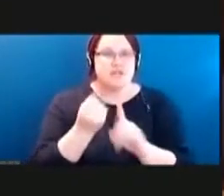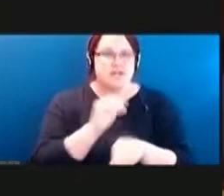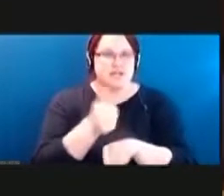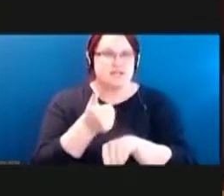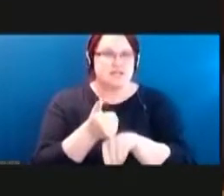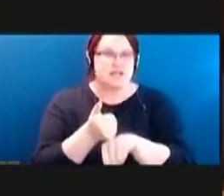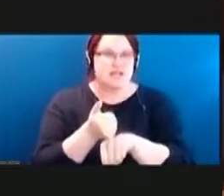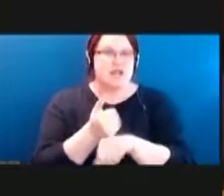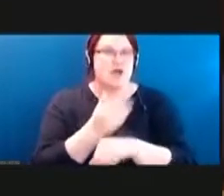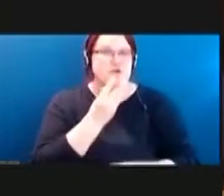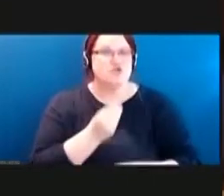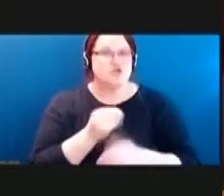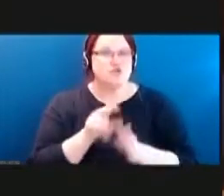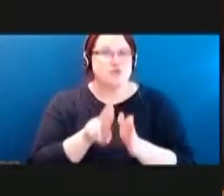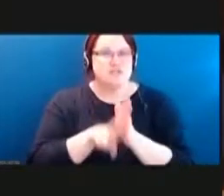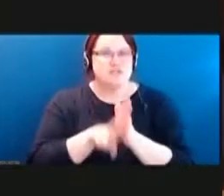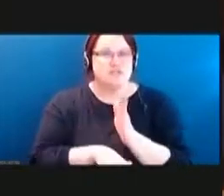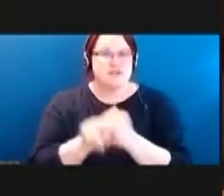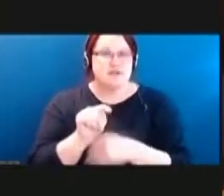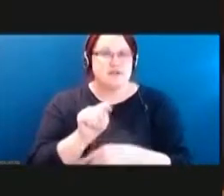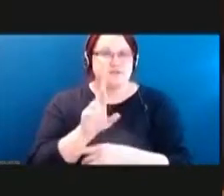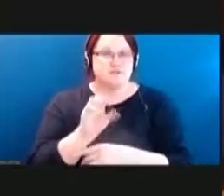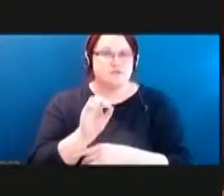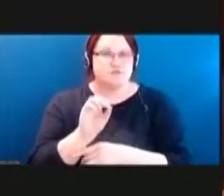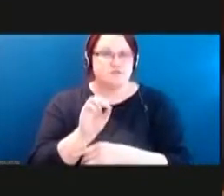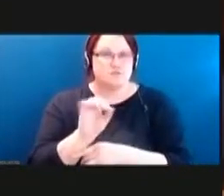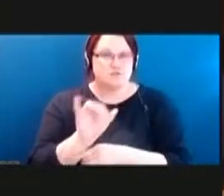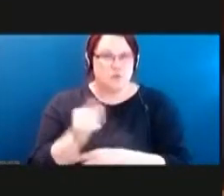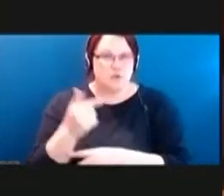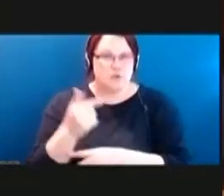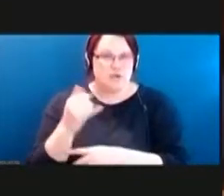cemetery in Troy Hill. The next year, the